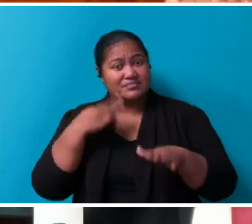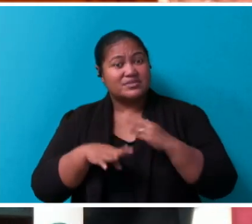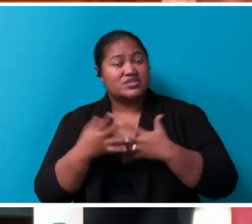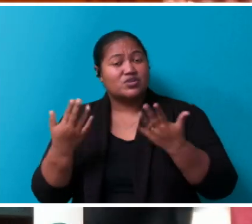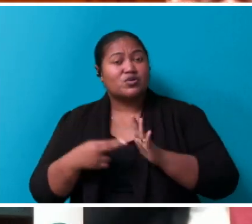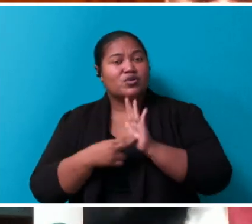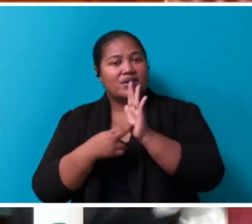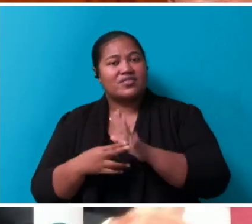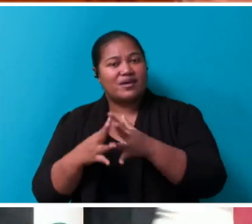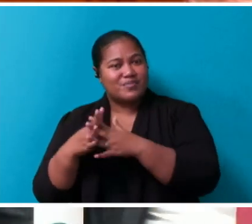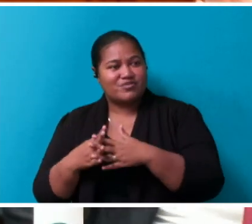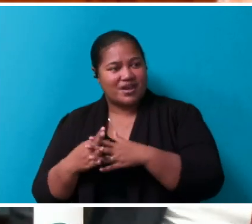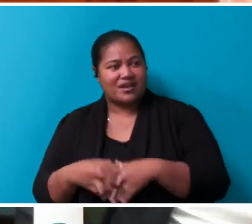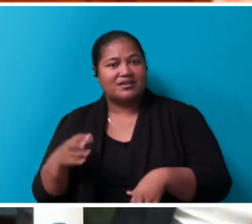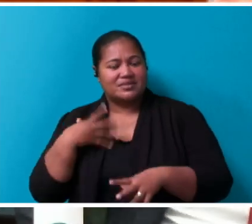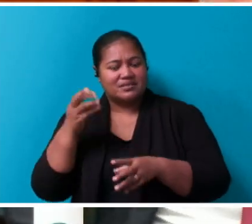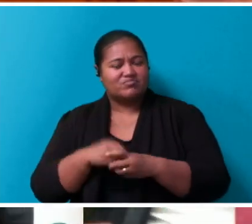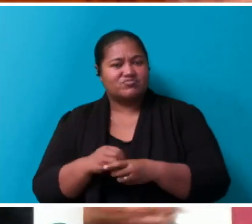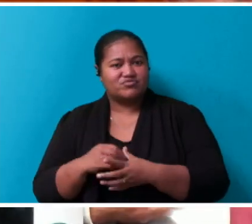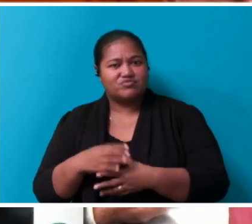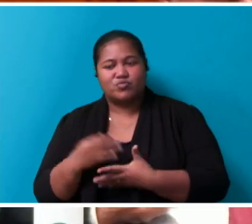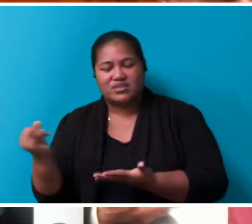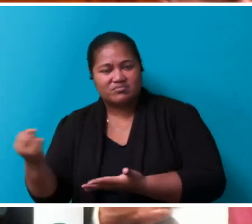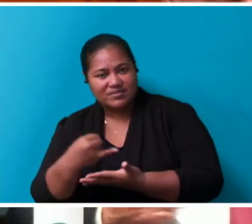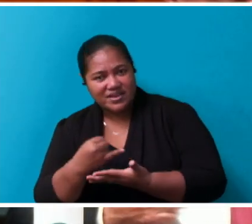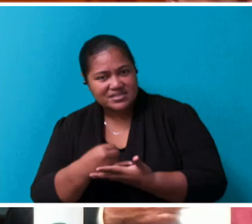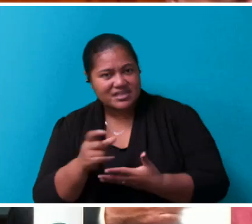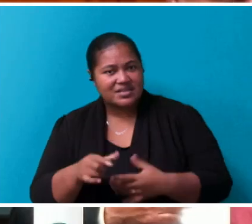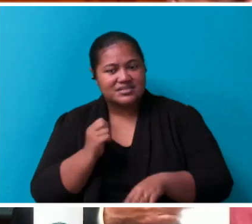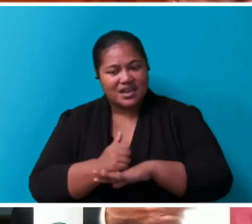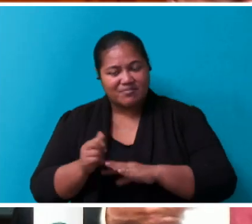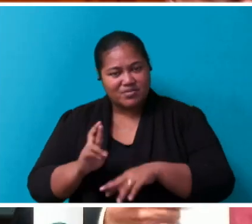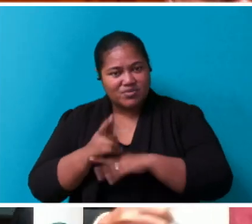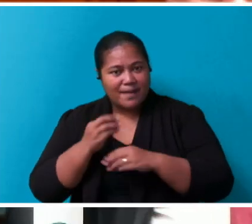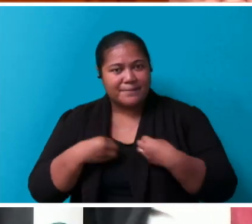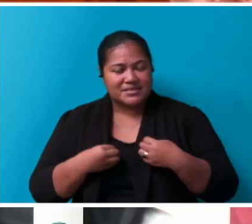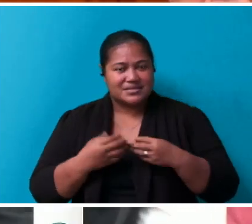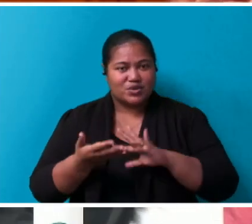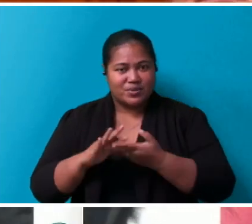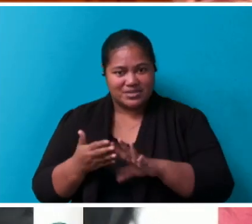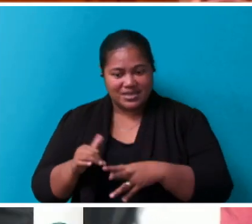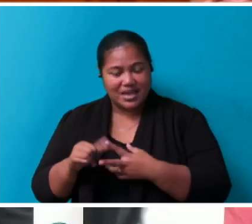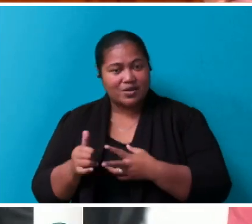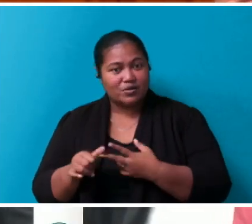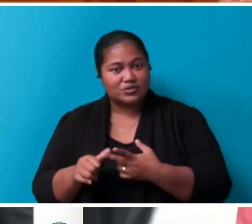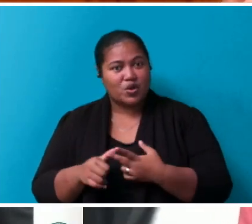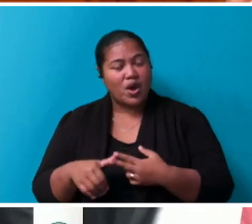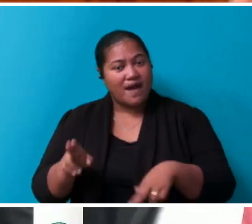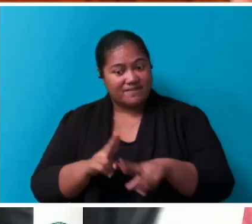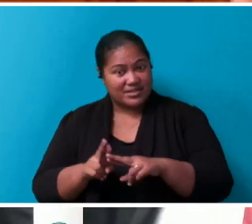America, engaging investors, government agencies, business communities, and the Fiji diaspora